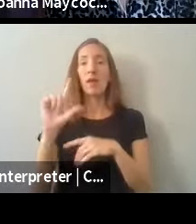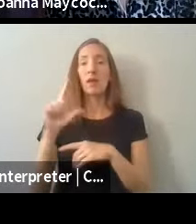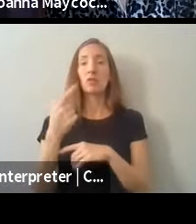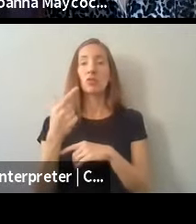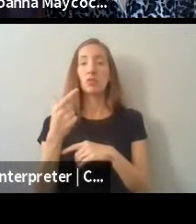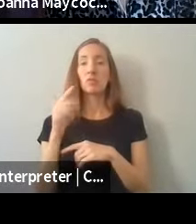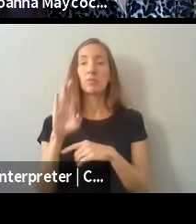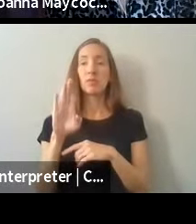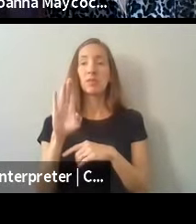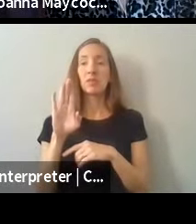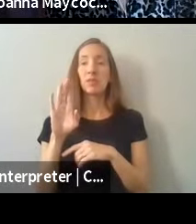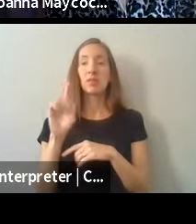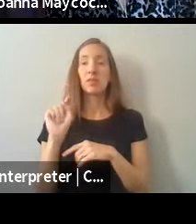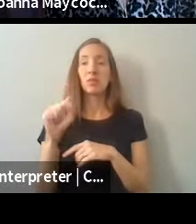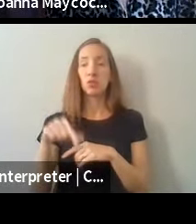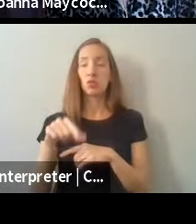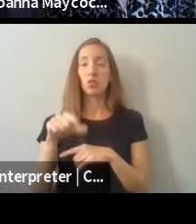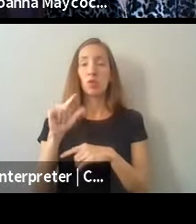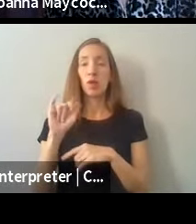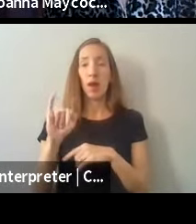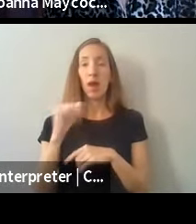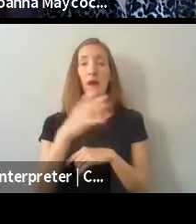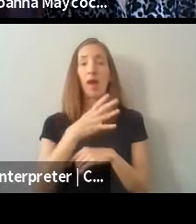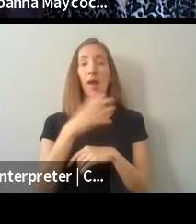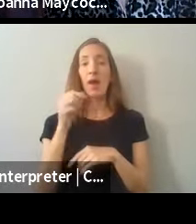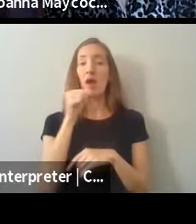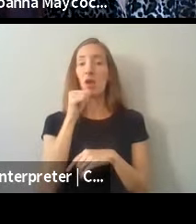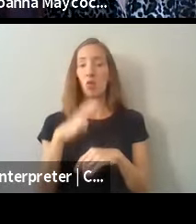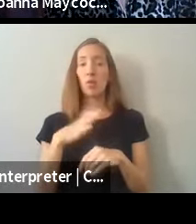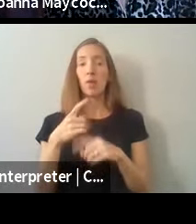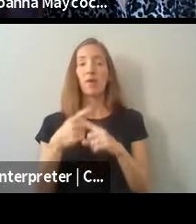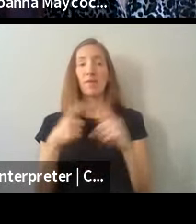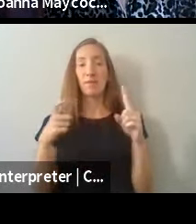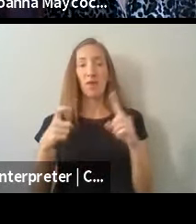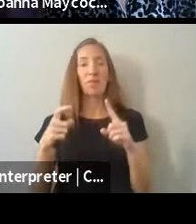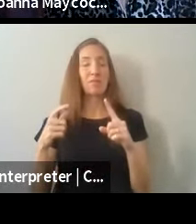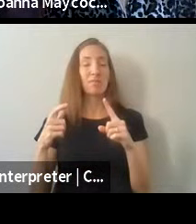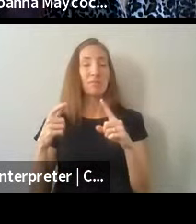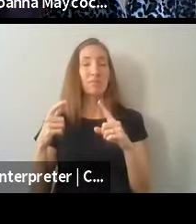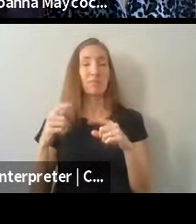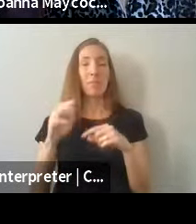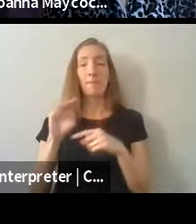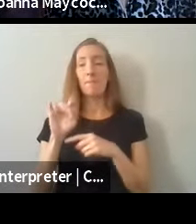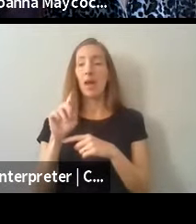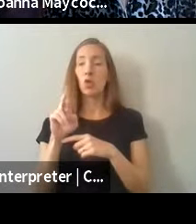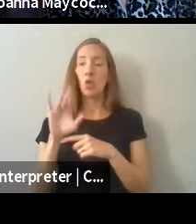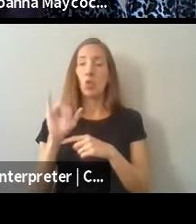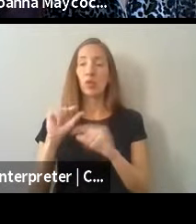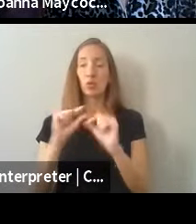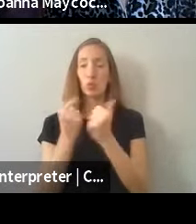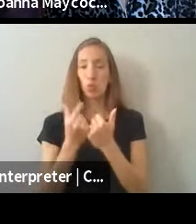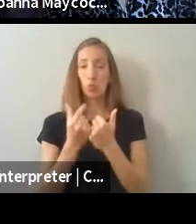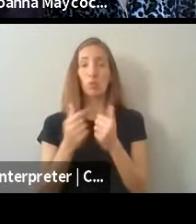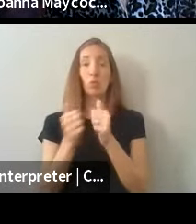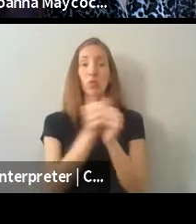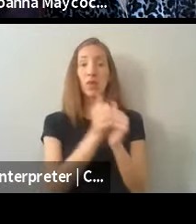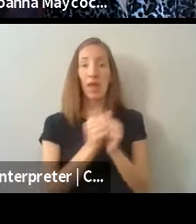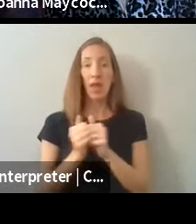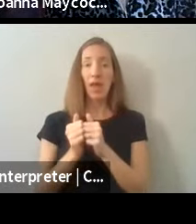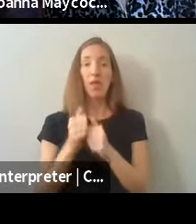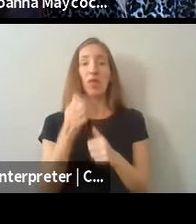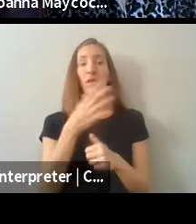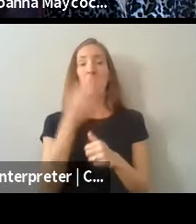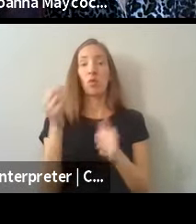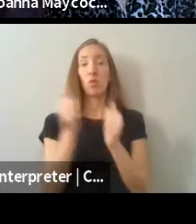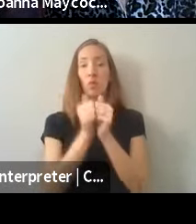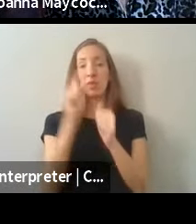LGBTQI, and women from minority groups. Together with the government, we have been supporting efforts to have sexual